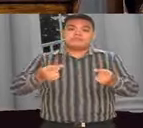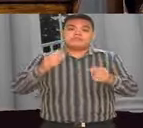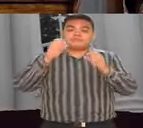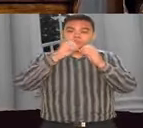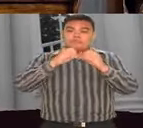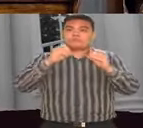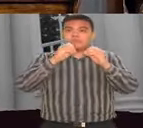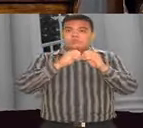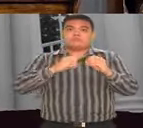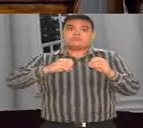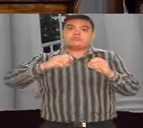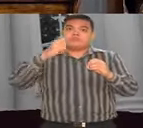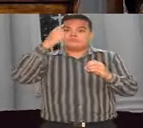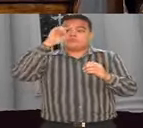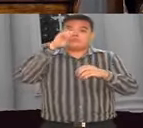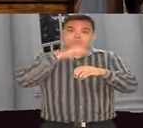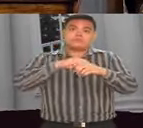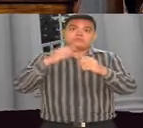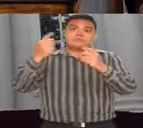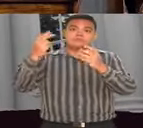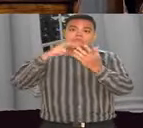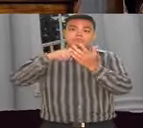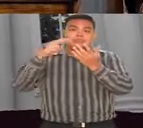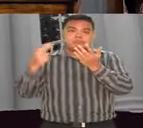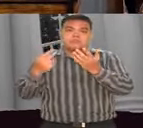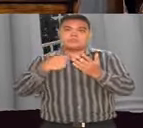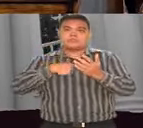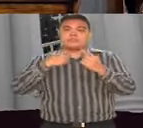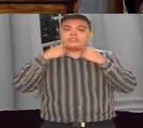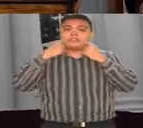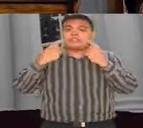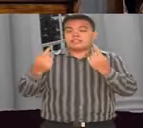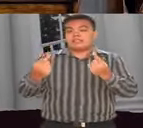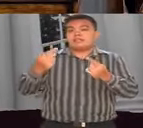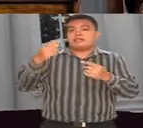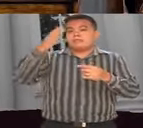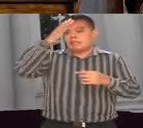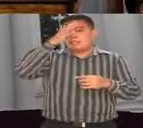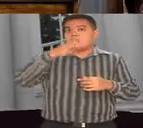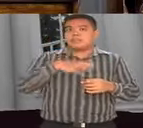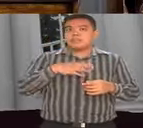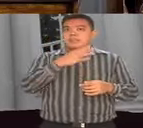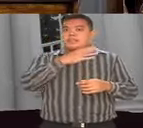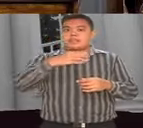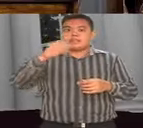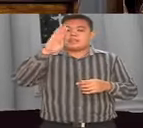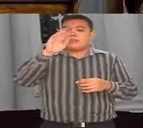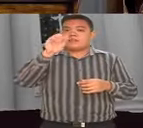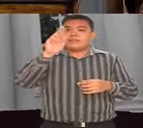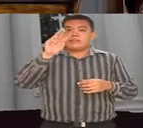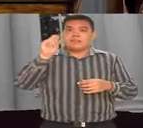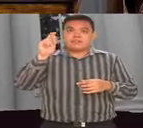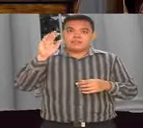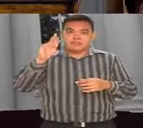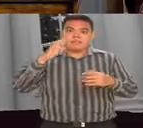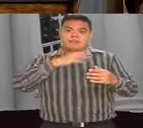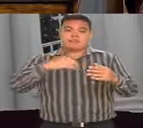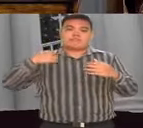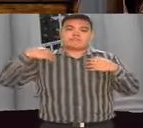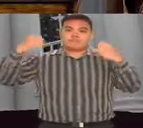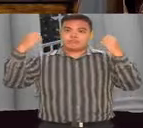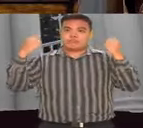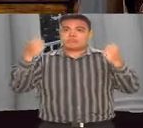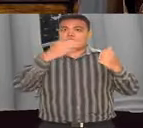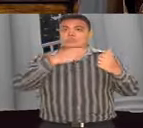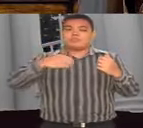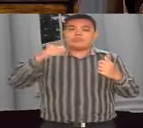what shall I more say? For the time would fail me to tell of Gideon, and of Barak, and of Samson, and